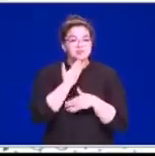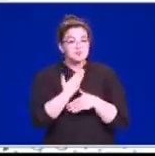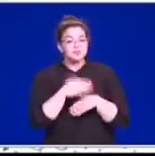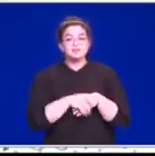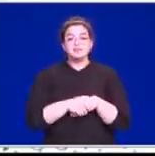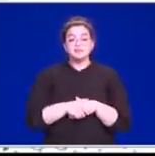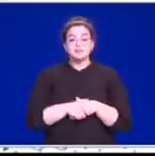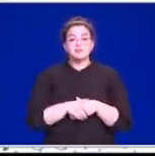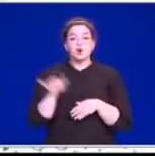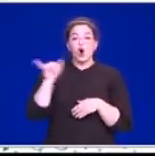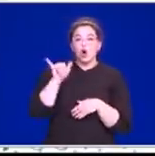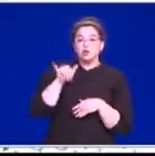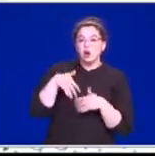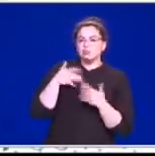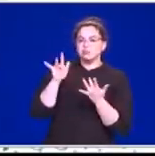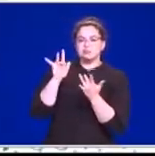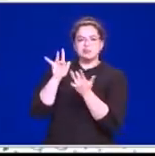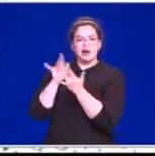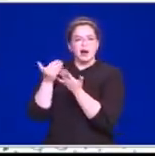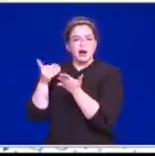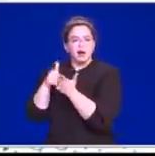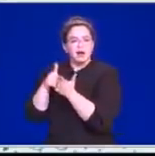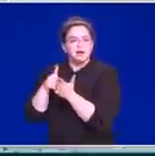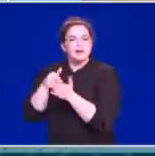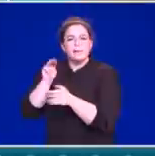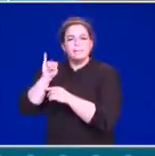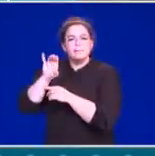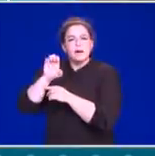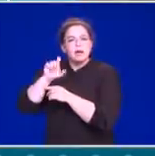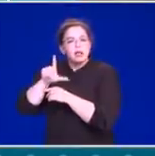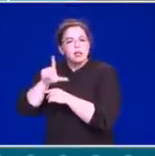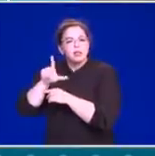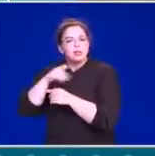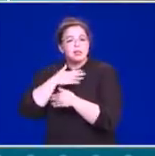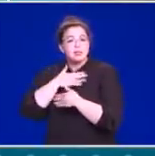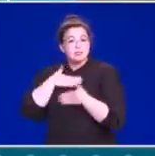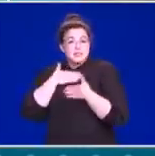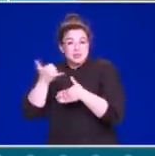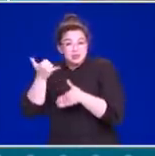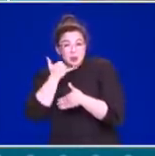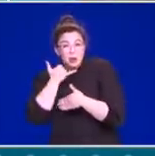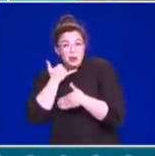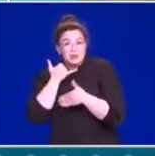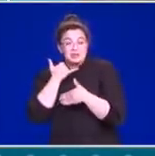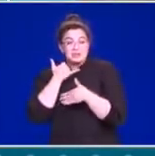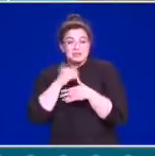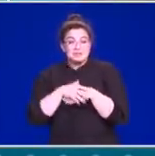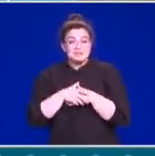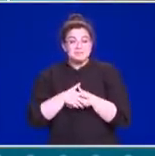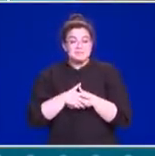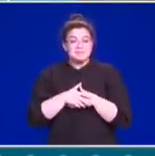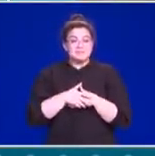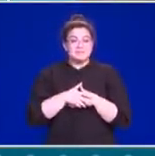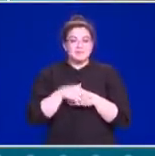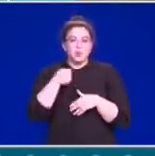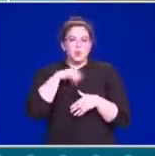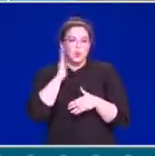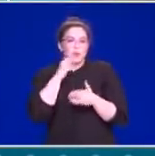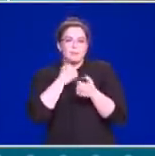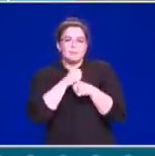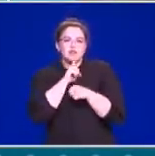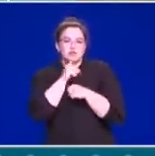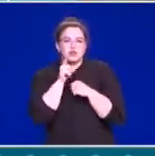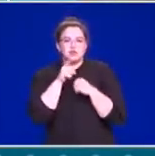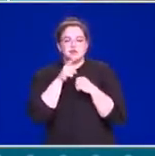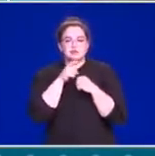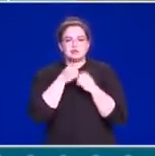And also, just reaching back out, Michael McEnone, please give us a call, pio@census.gov, and we'll make sure and